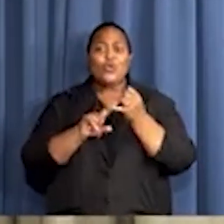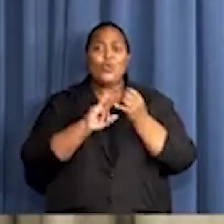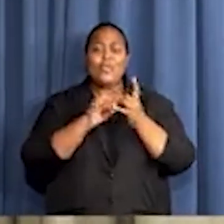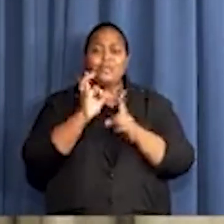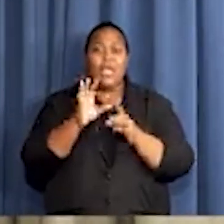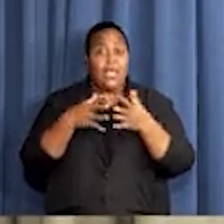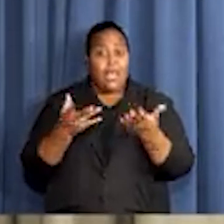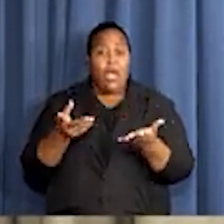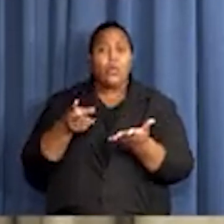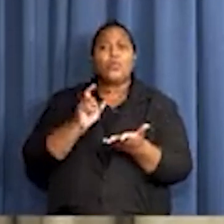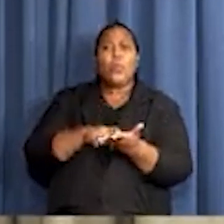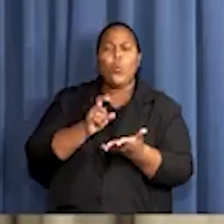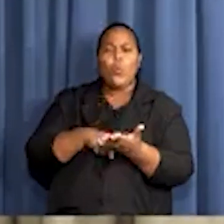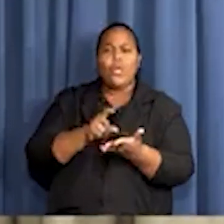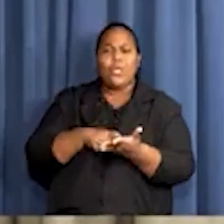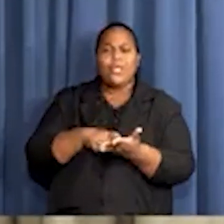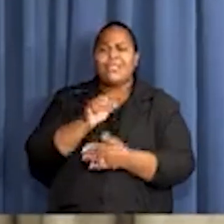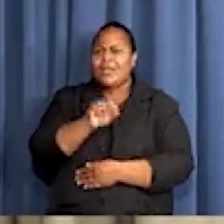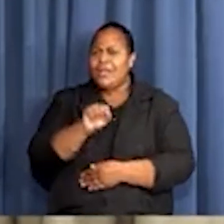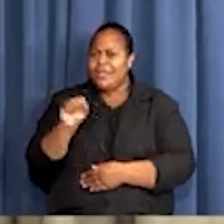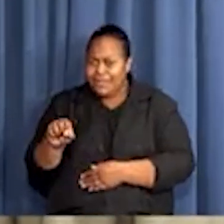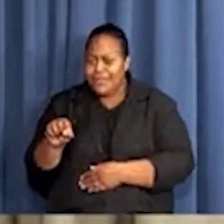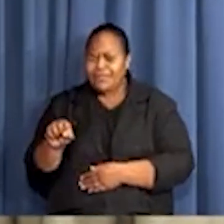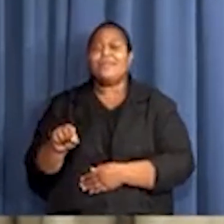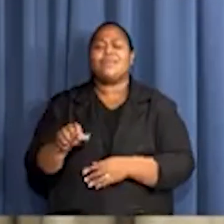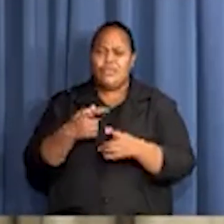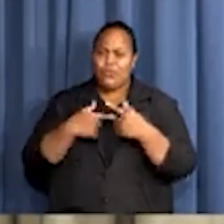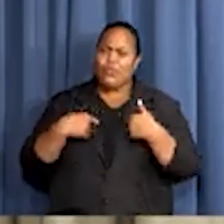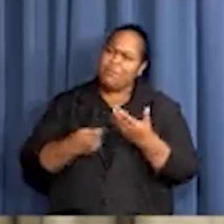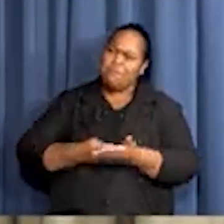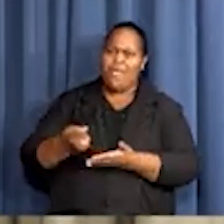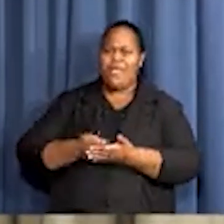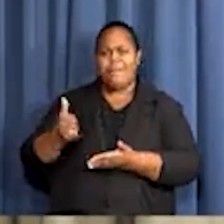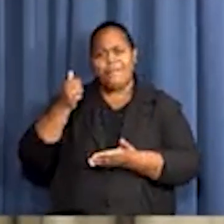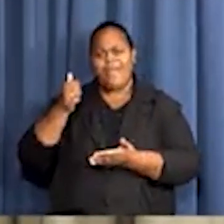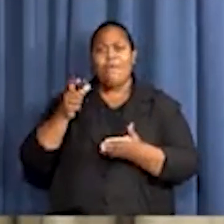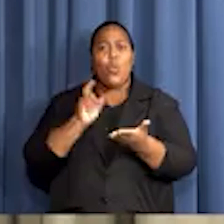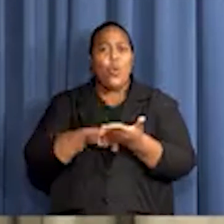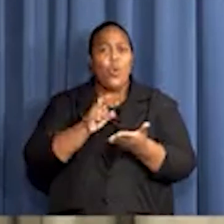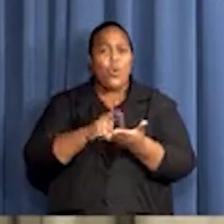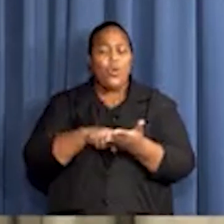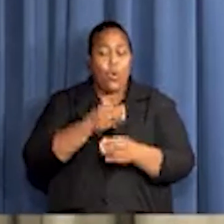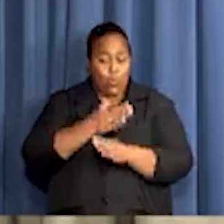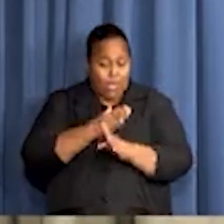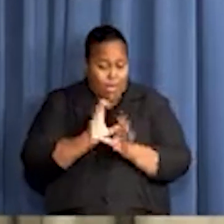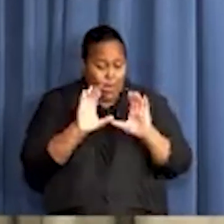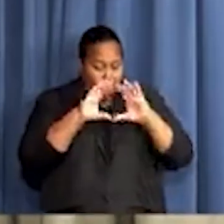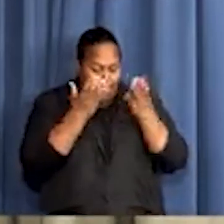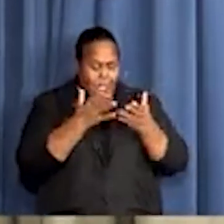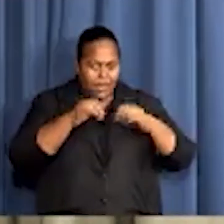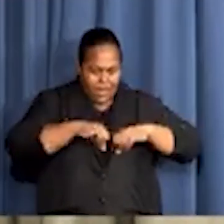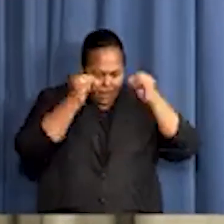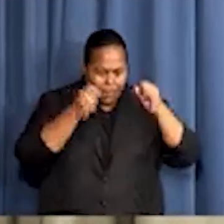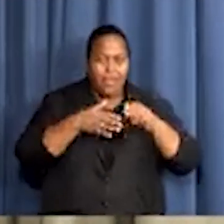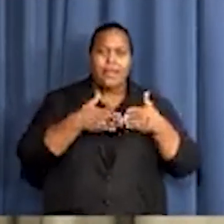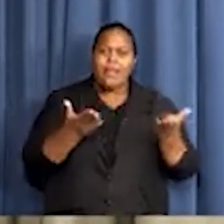tertiary loan scheme and the National Topper scheme. A working committee is looking into the legislation